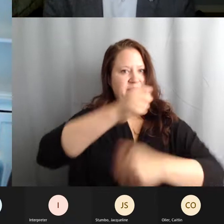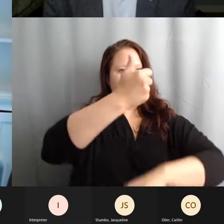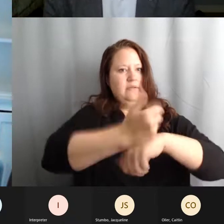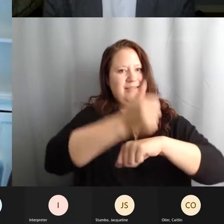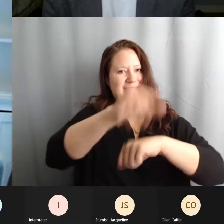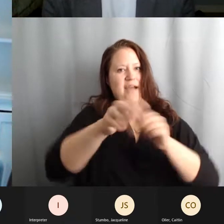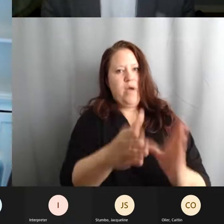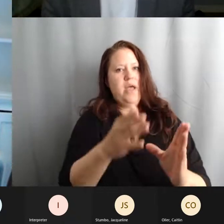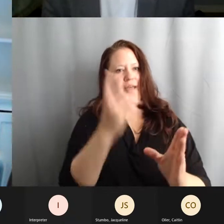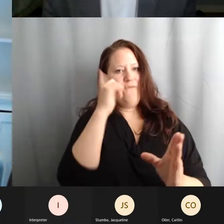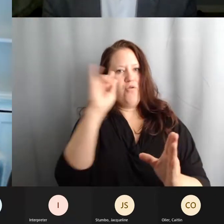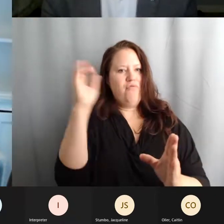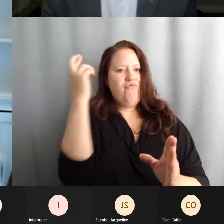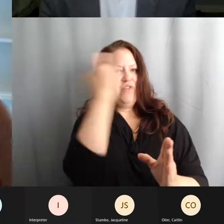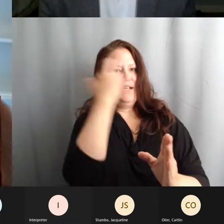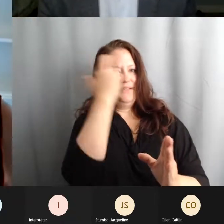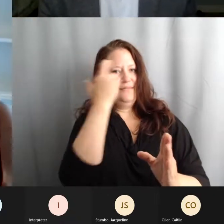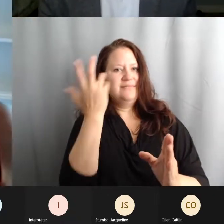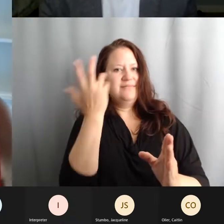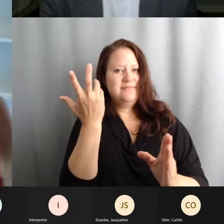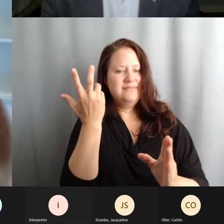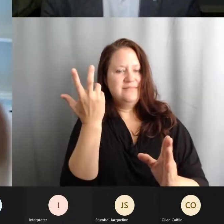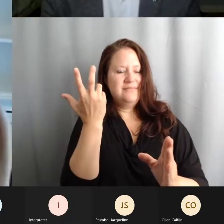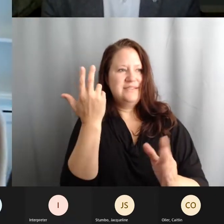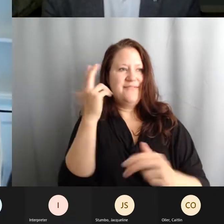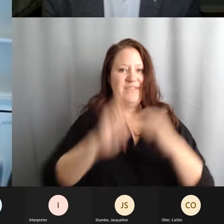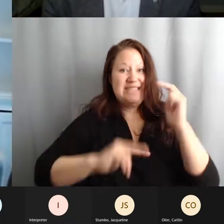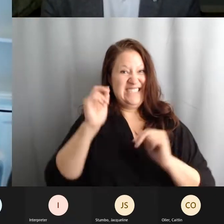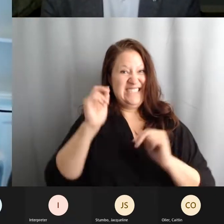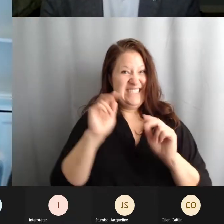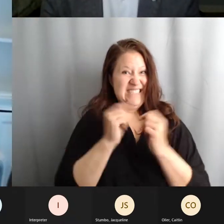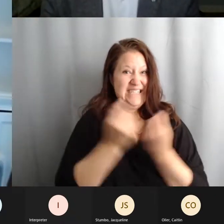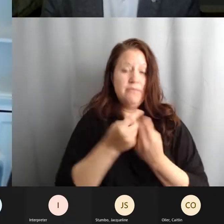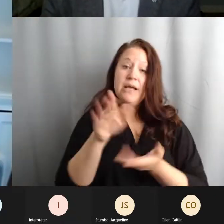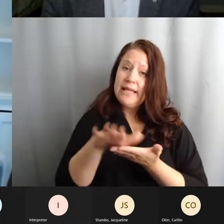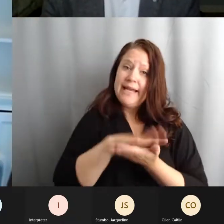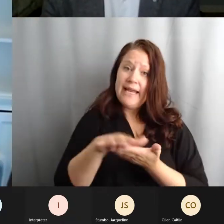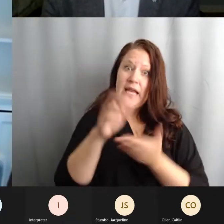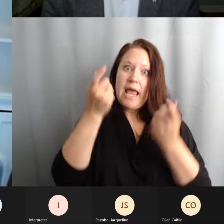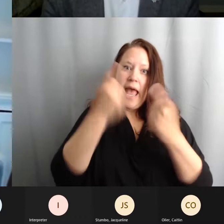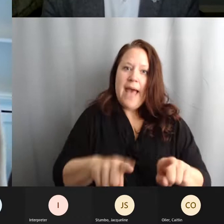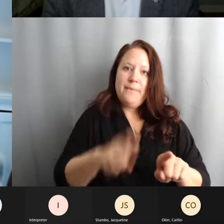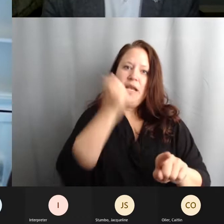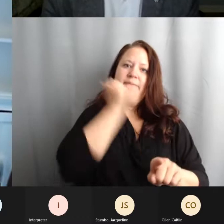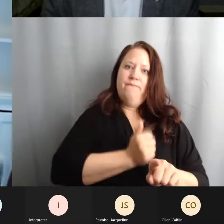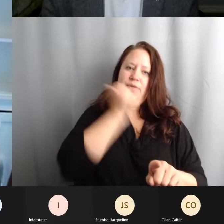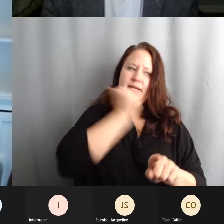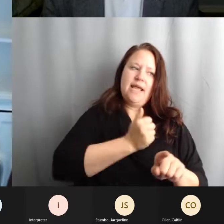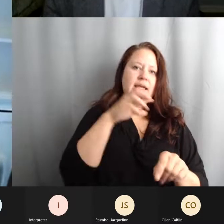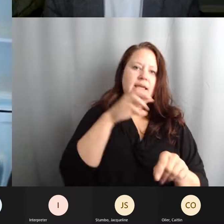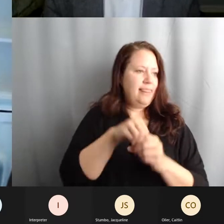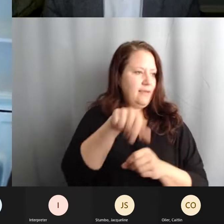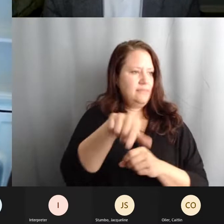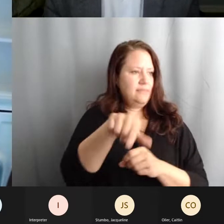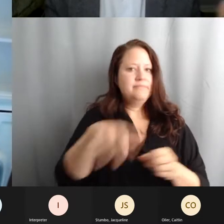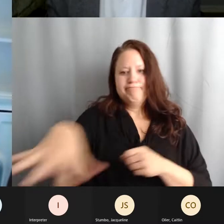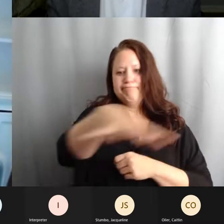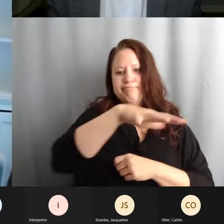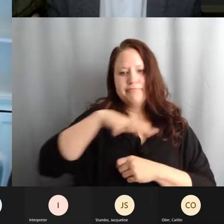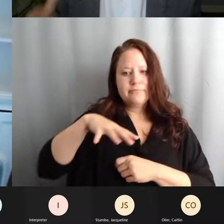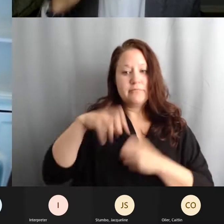way by our facilities teams. And yes, cleaning does occur daily in all of those spaces. And